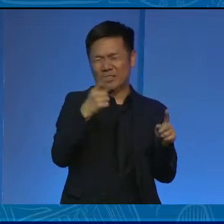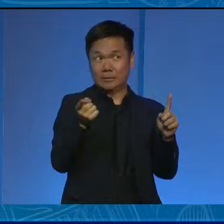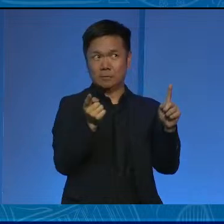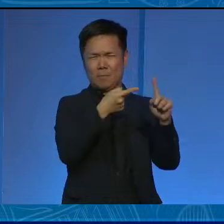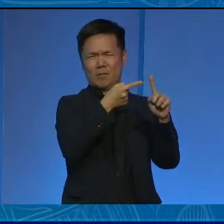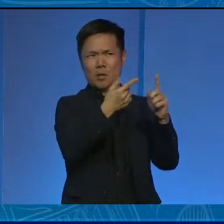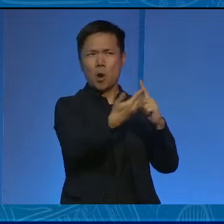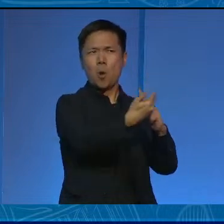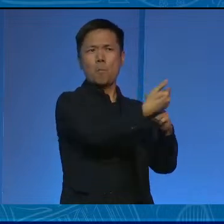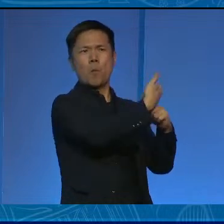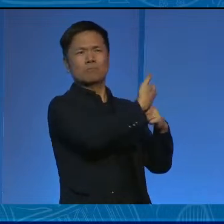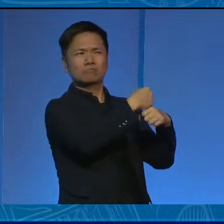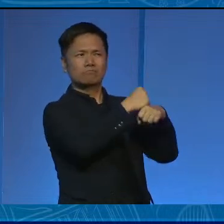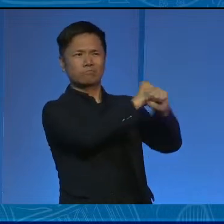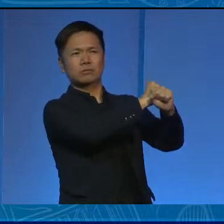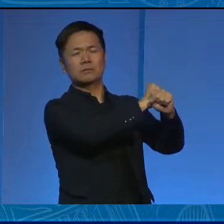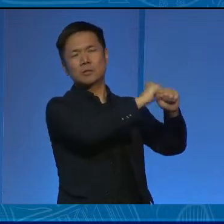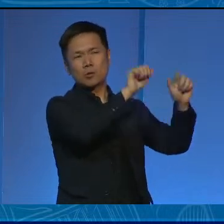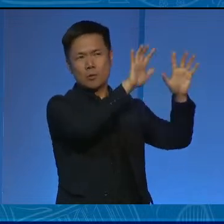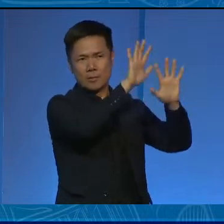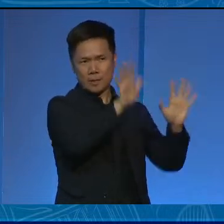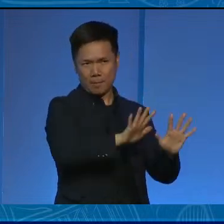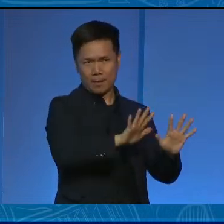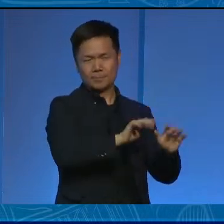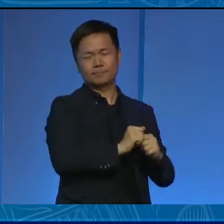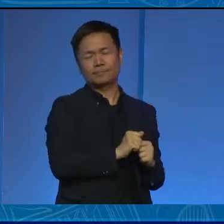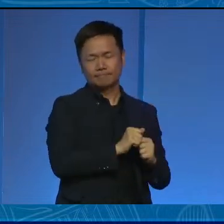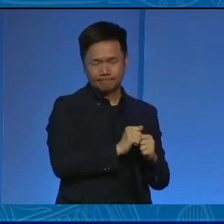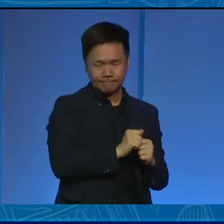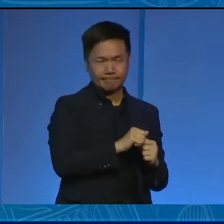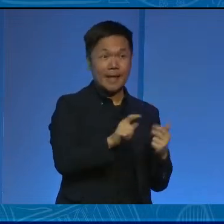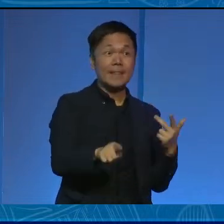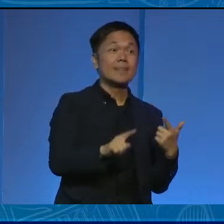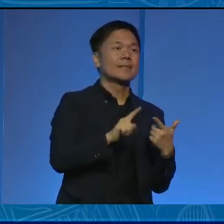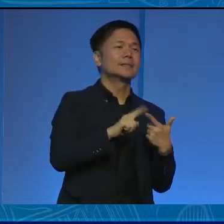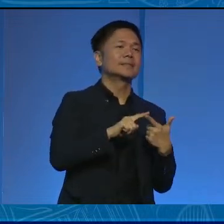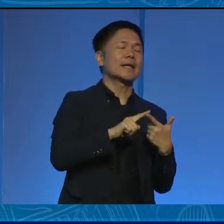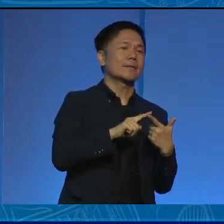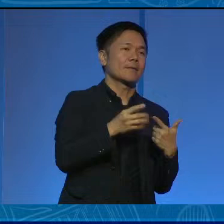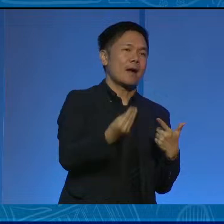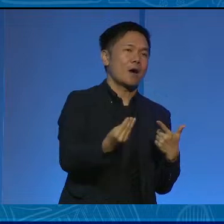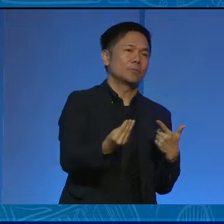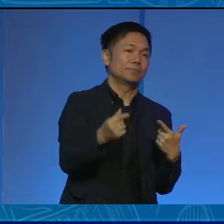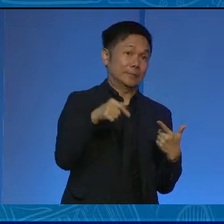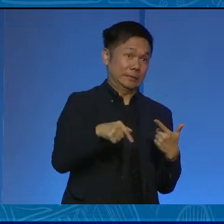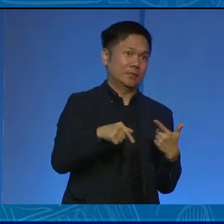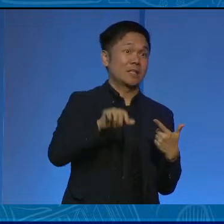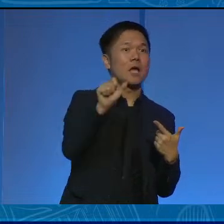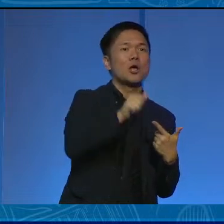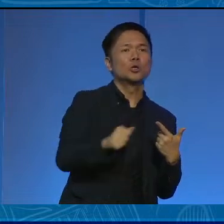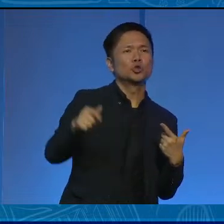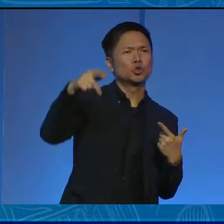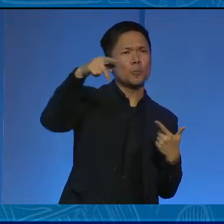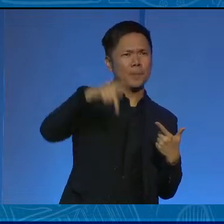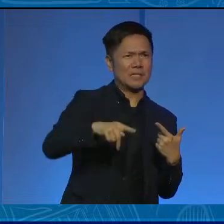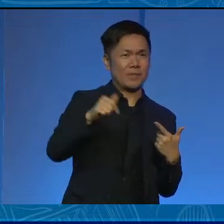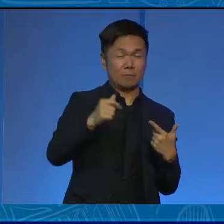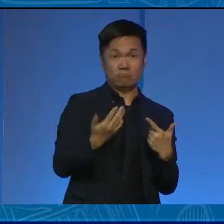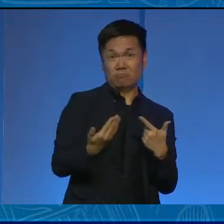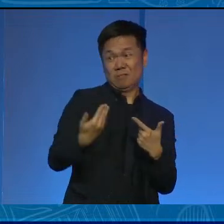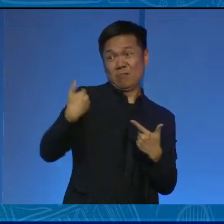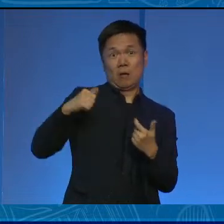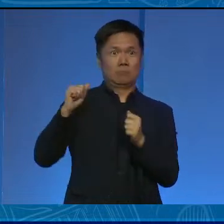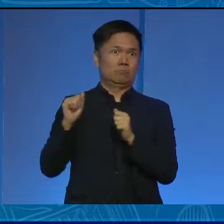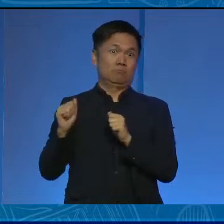and disaster resilience. Second, the success of the region in strengthening tsunami early warning